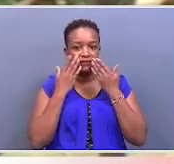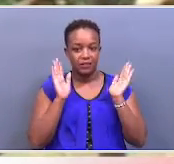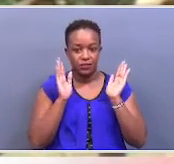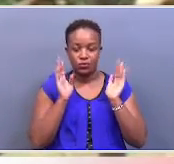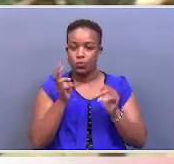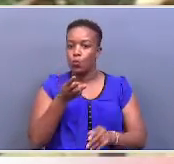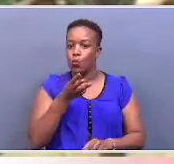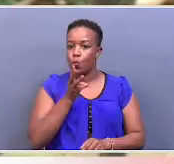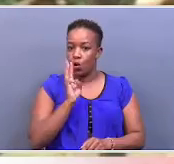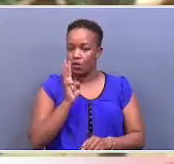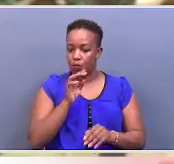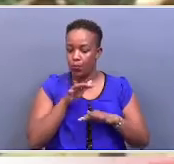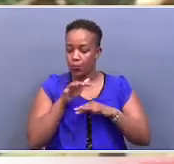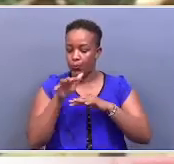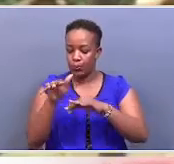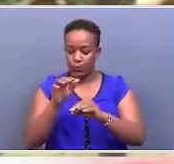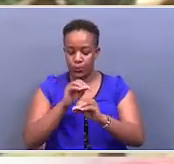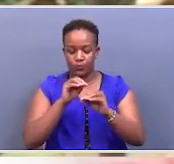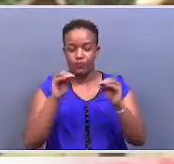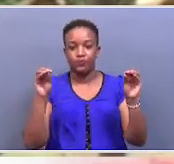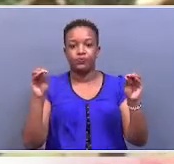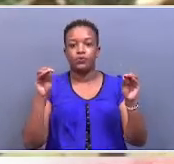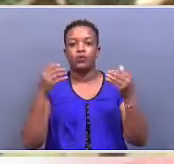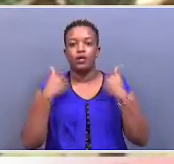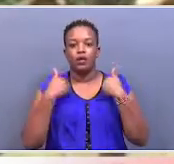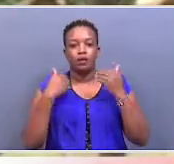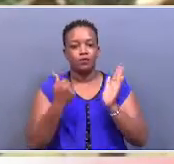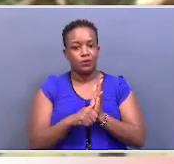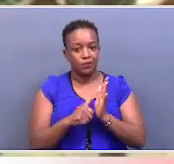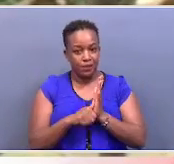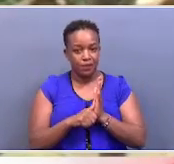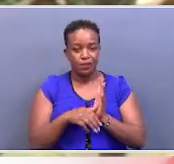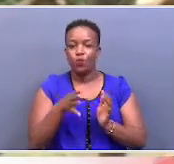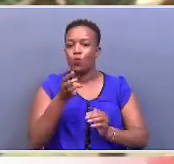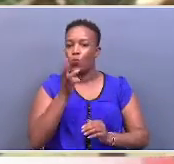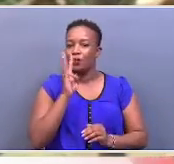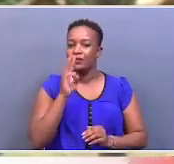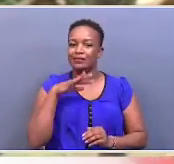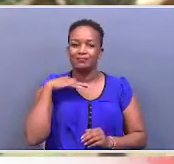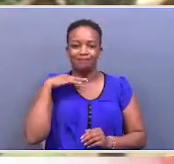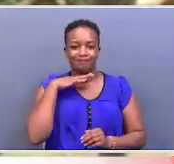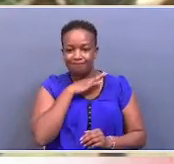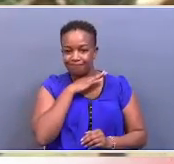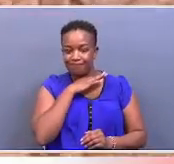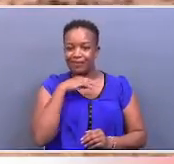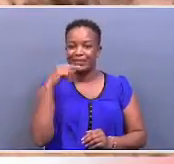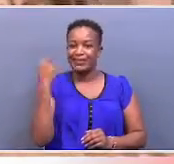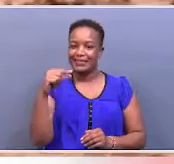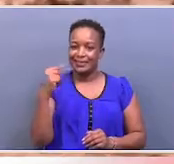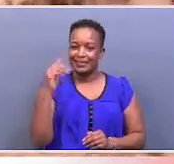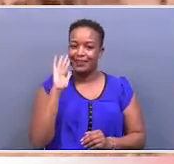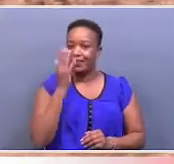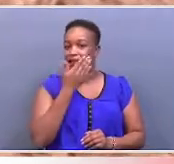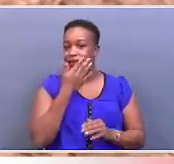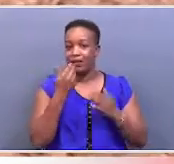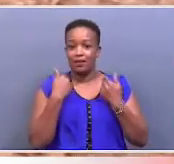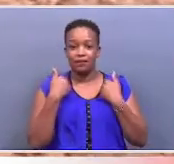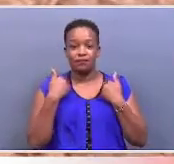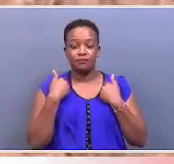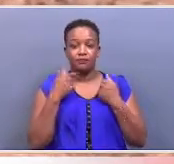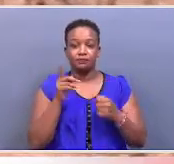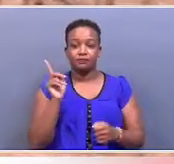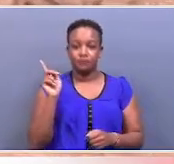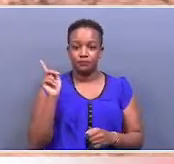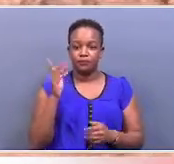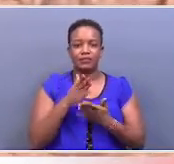is not flowing continuously. There are ponds. This water is dirty, it is green, it has the agai. It is a picture that has